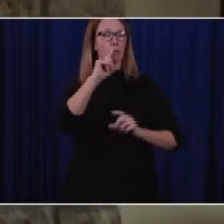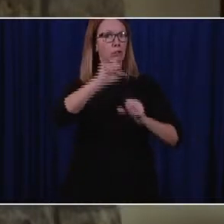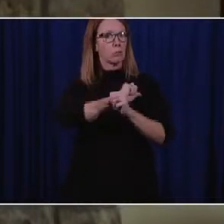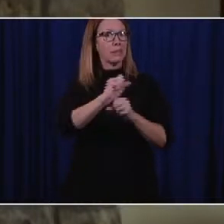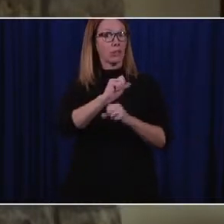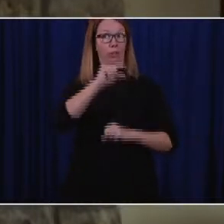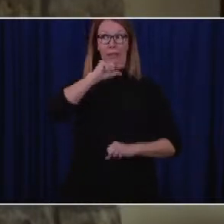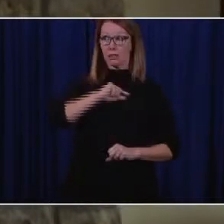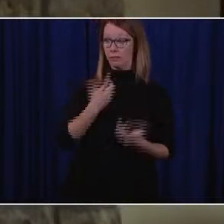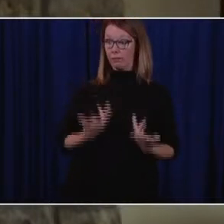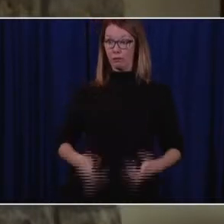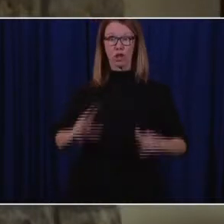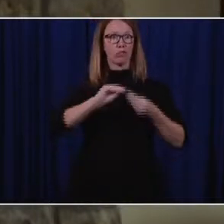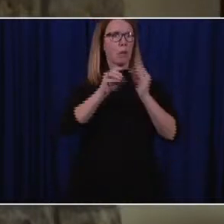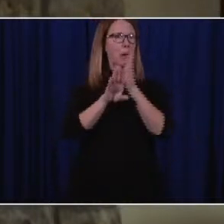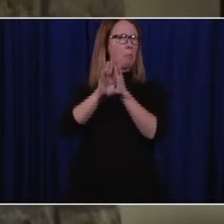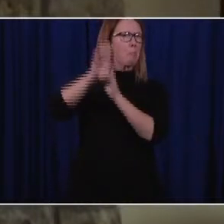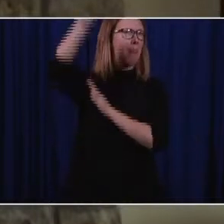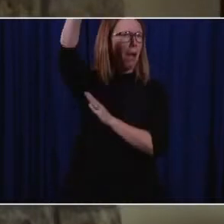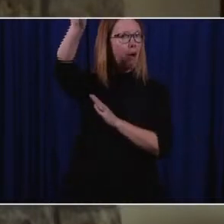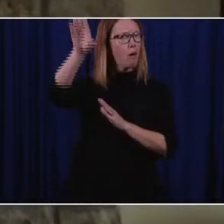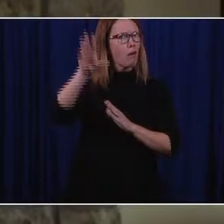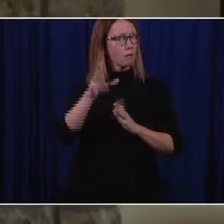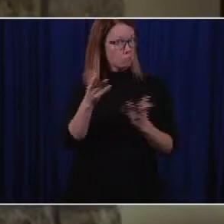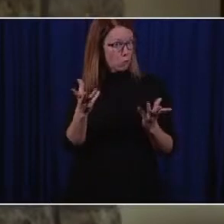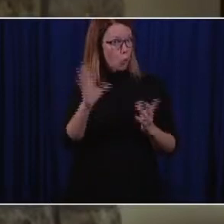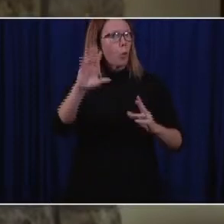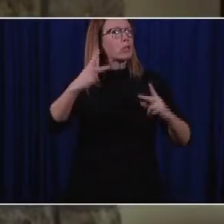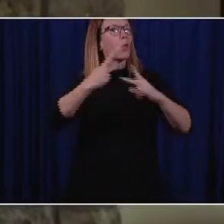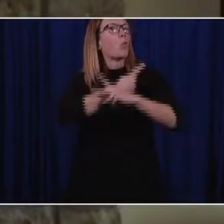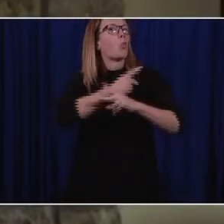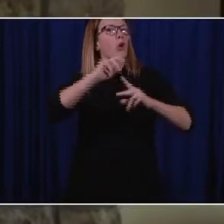after Thanksgiving and with that heading into Christmas time?